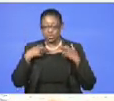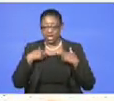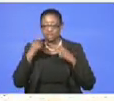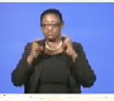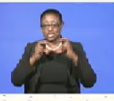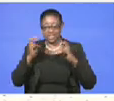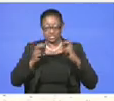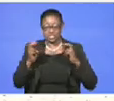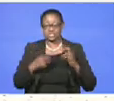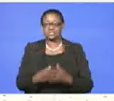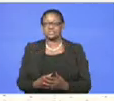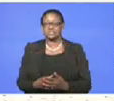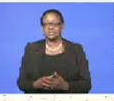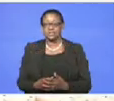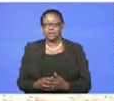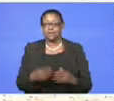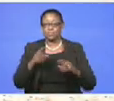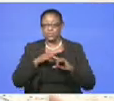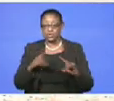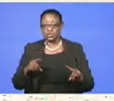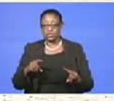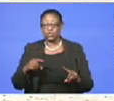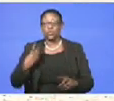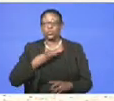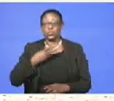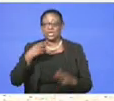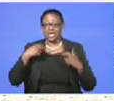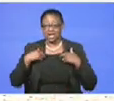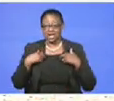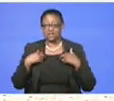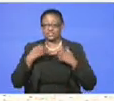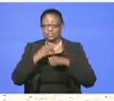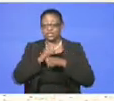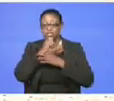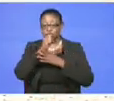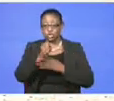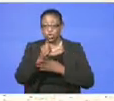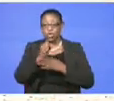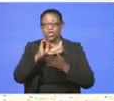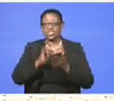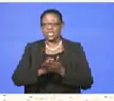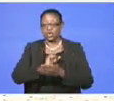understand the importance of us making sure that the driving experience is safe. And that's what our job is.